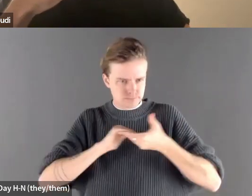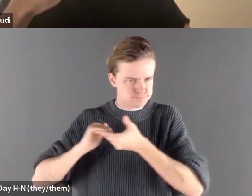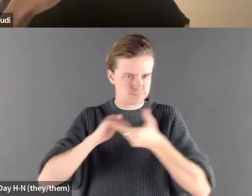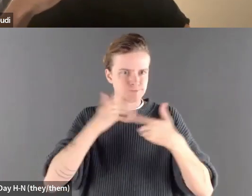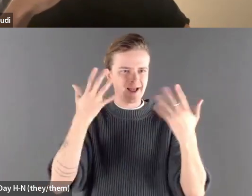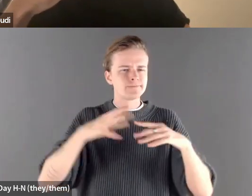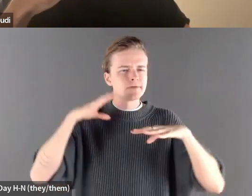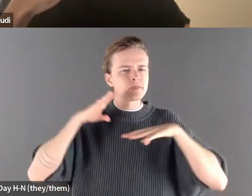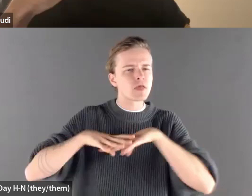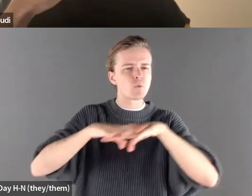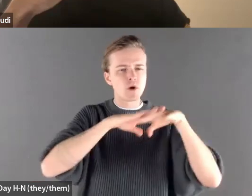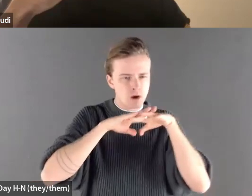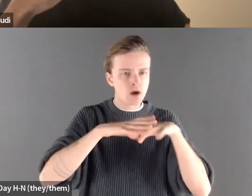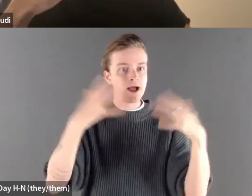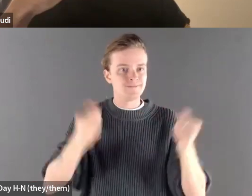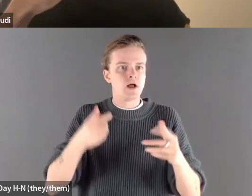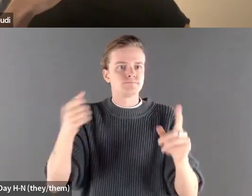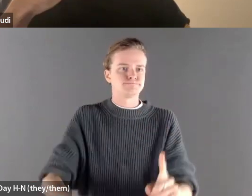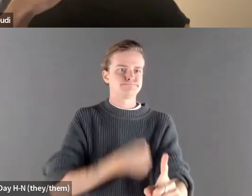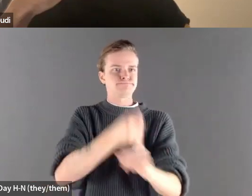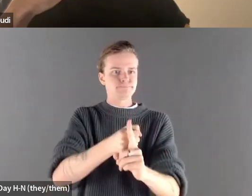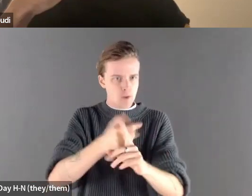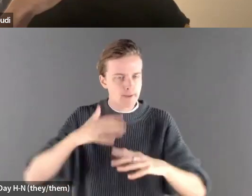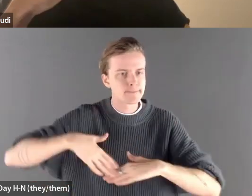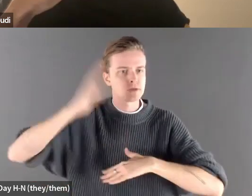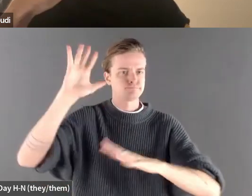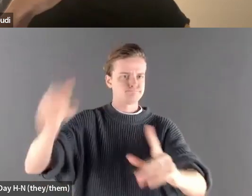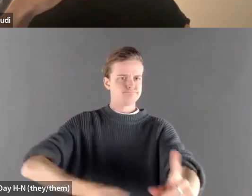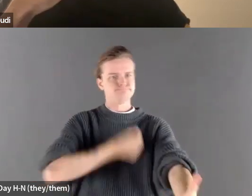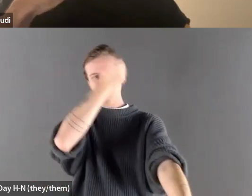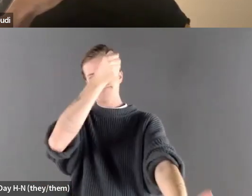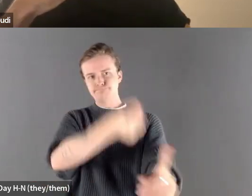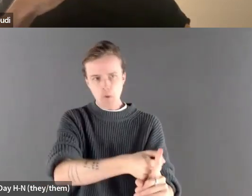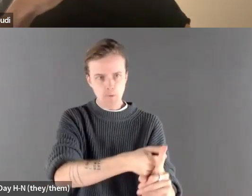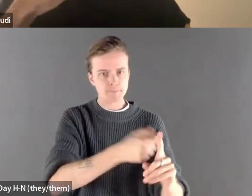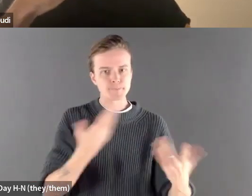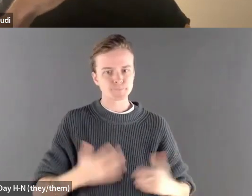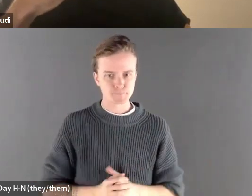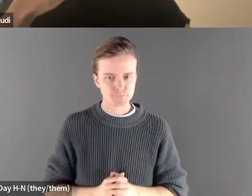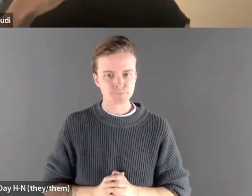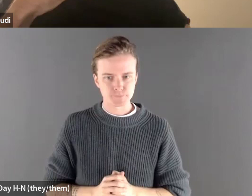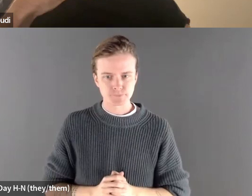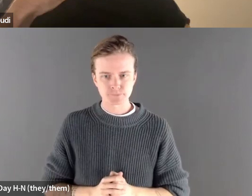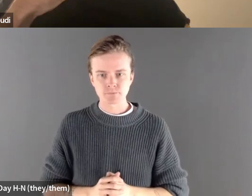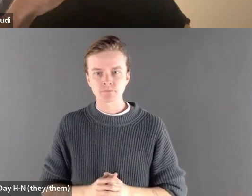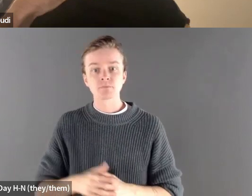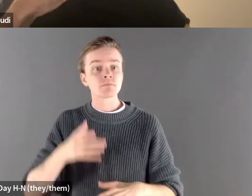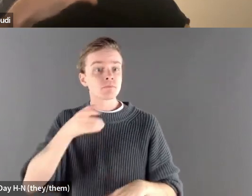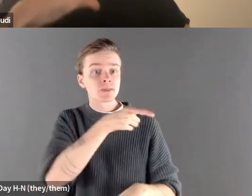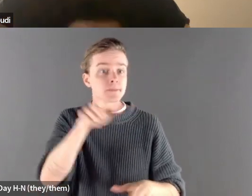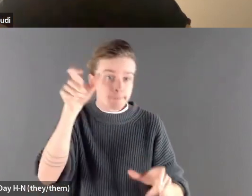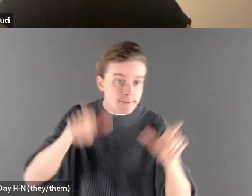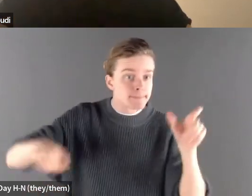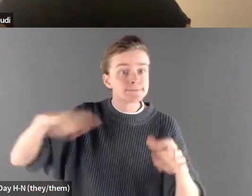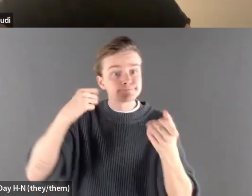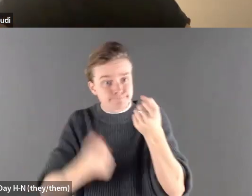like wider, potentially a wider impact. So supporting the ones that are supporting human rights defenders and individuals and so on. So